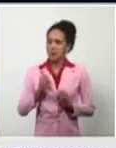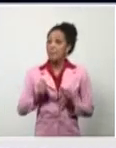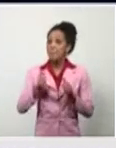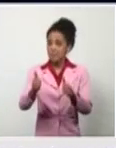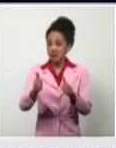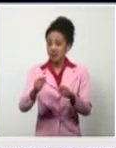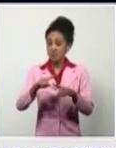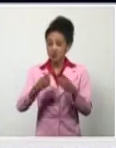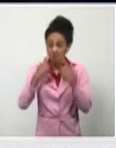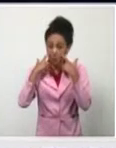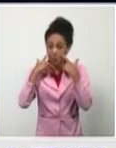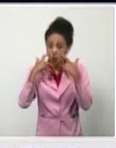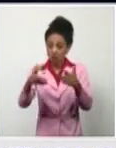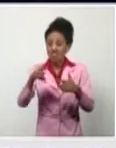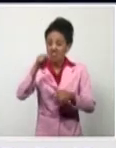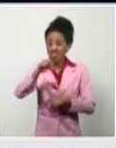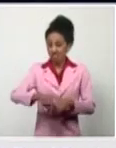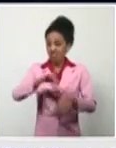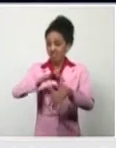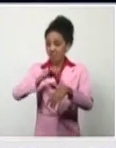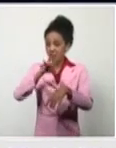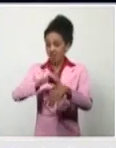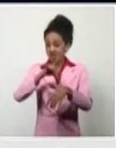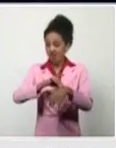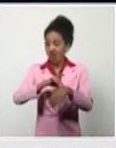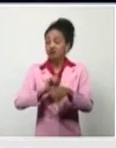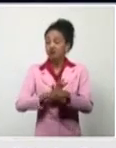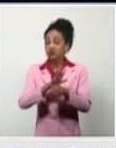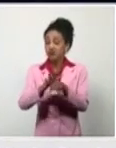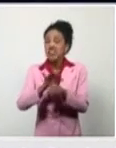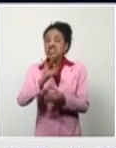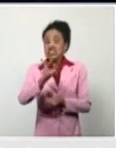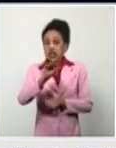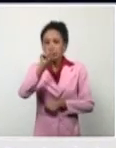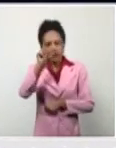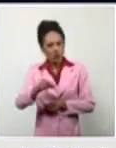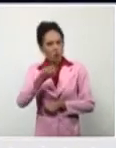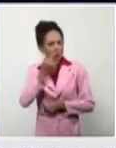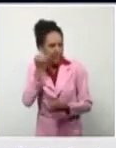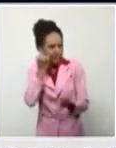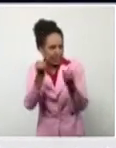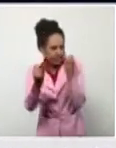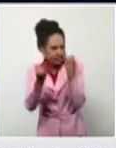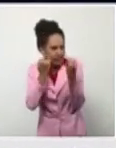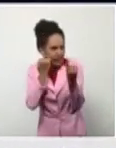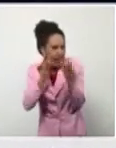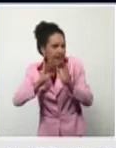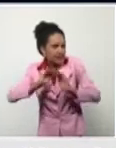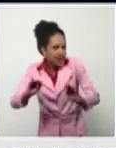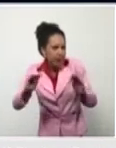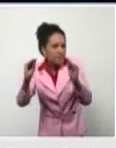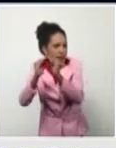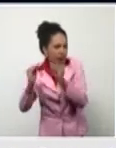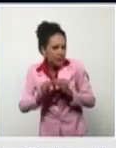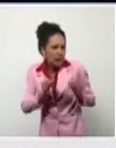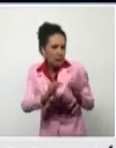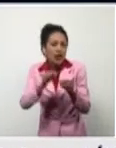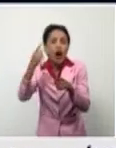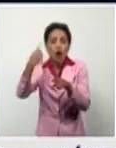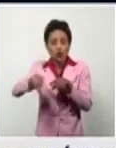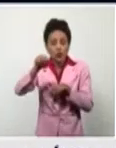And in 7, it was determined that they had already spread the disease in the pre-symptomatic